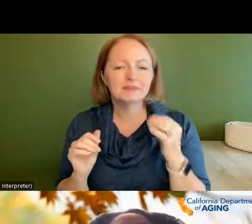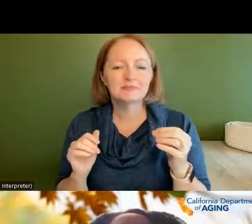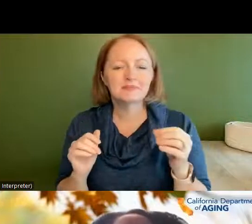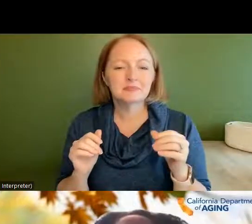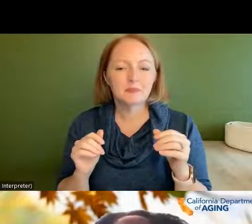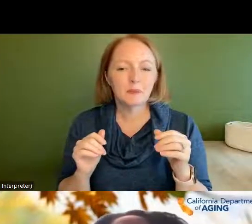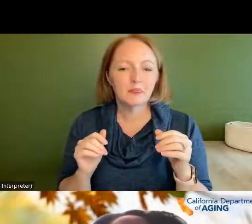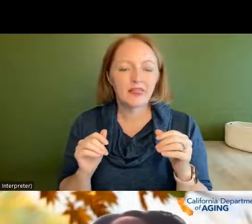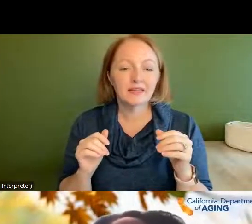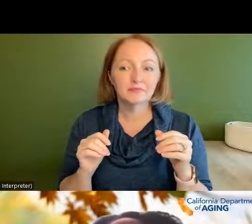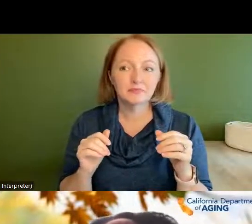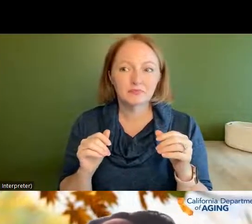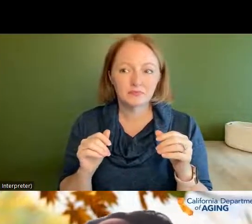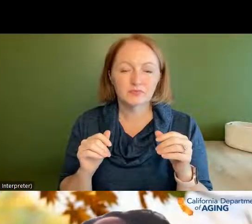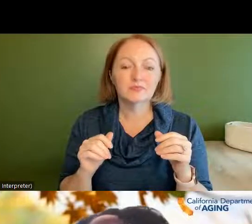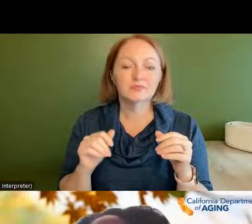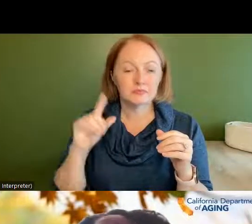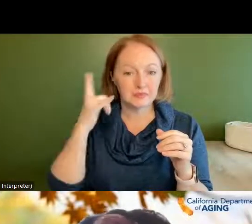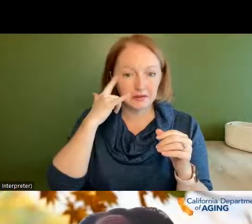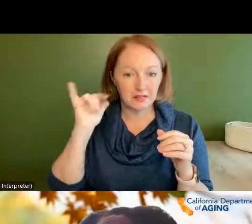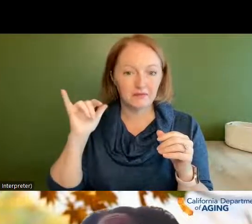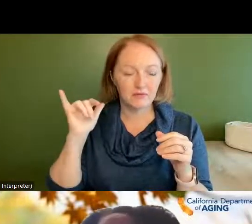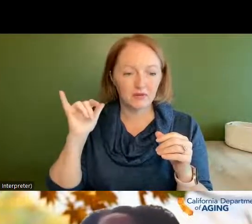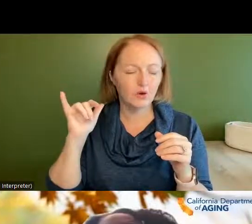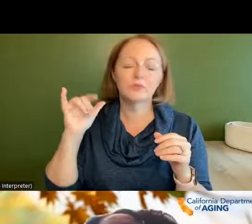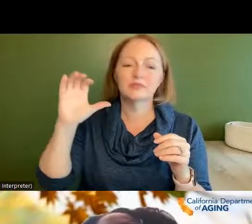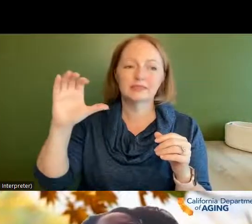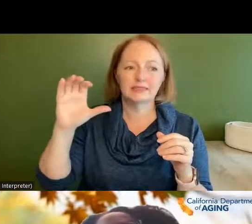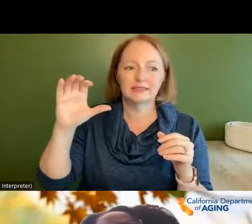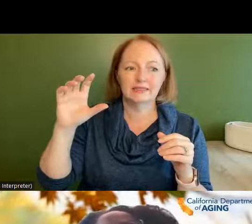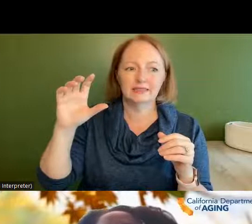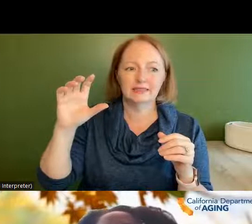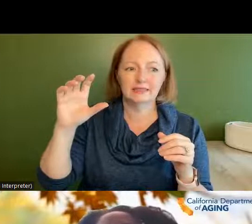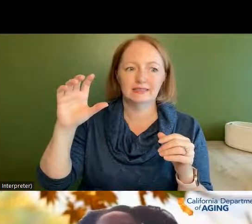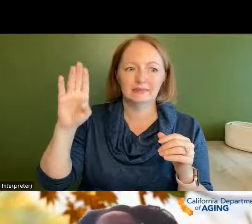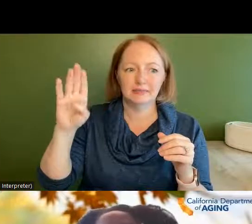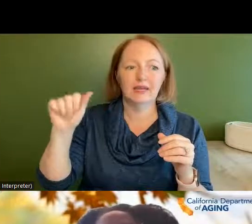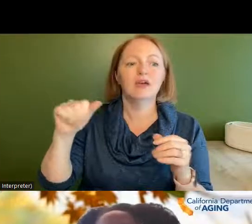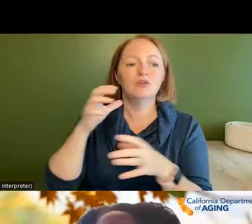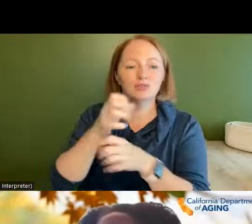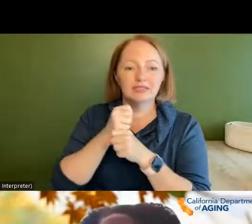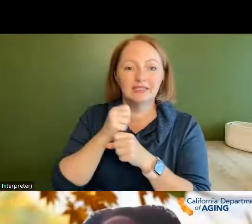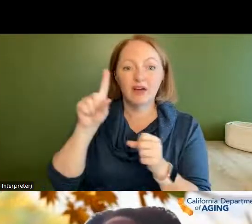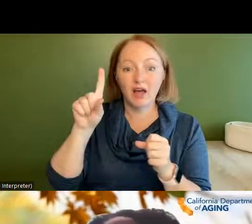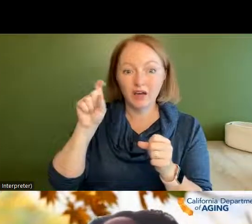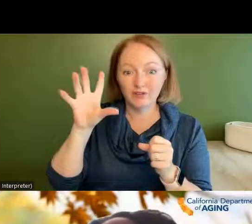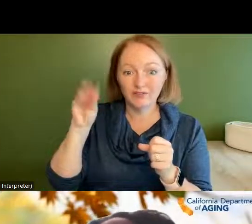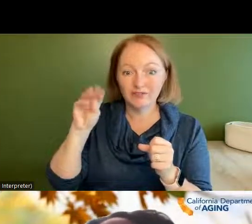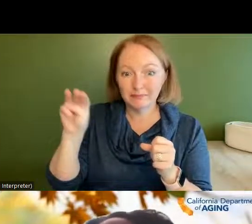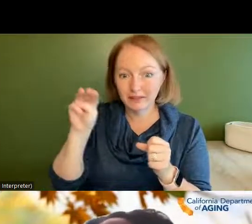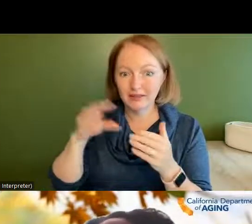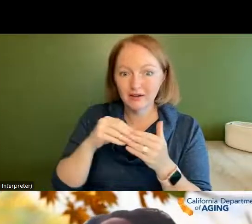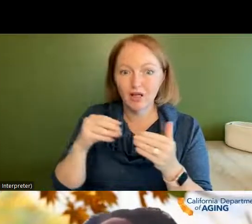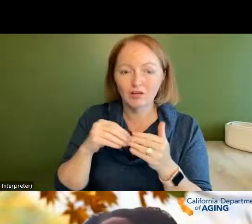So as part of that, the state, CDA received $150 million